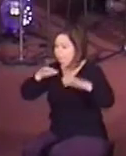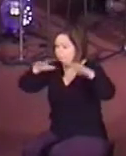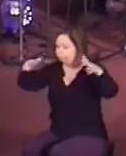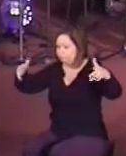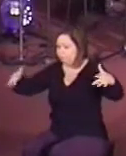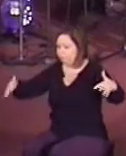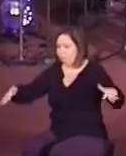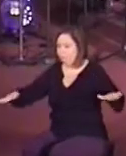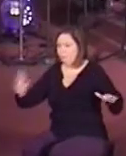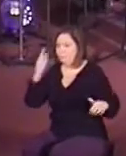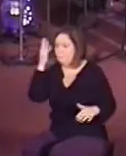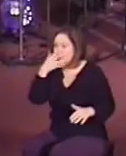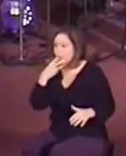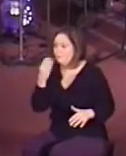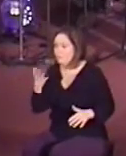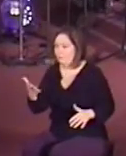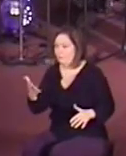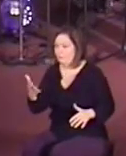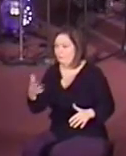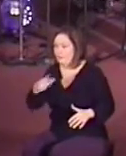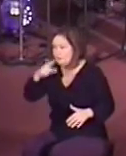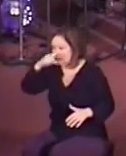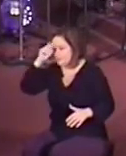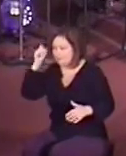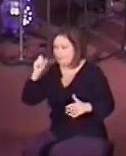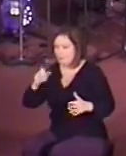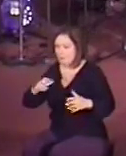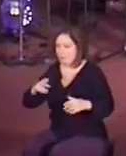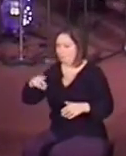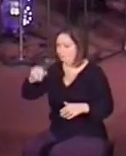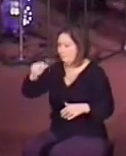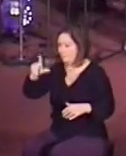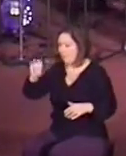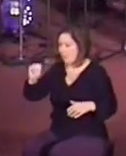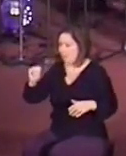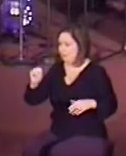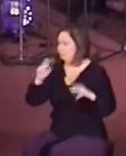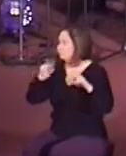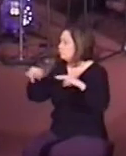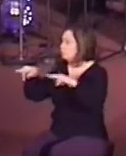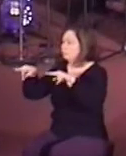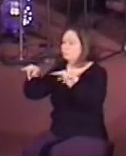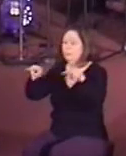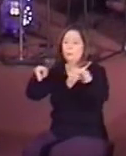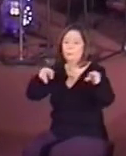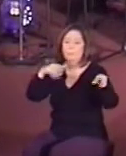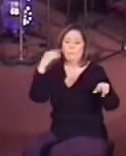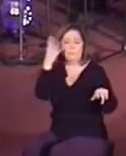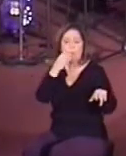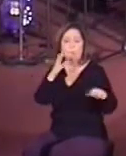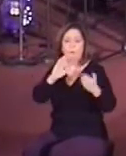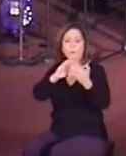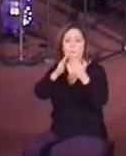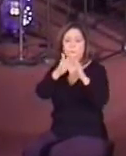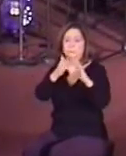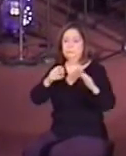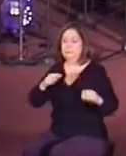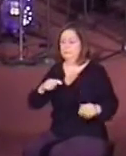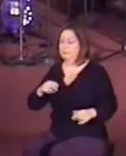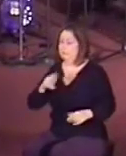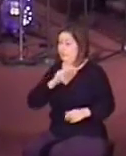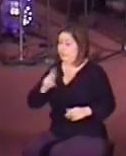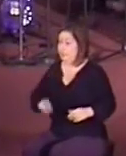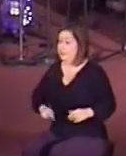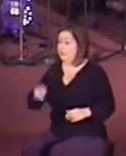you can imagine Nebuchadnezzar from his summer palace just looking out at this city that he had built. The city that he had won, all